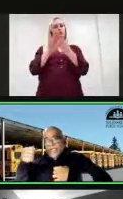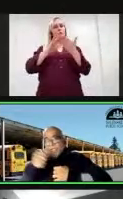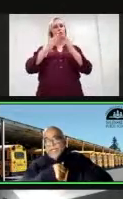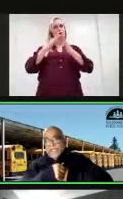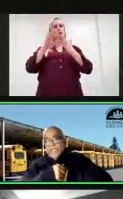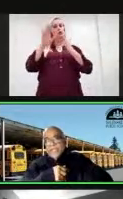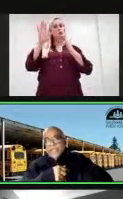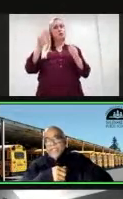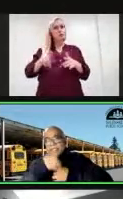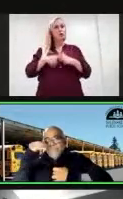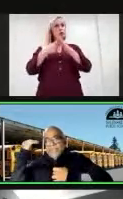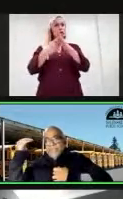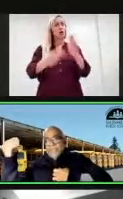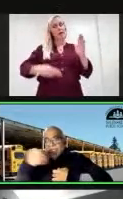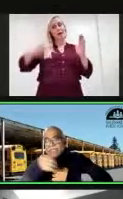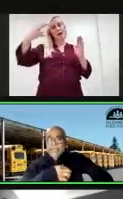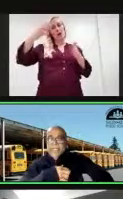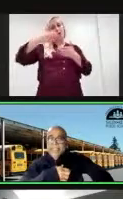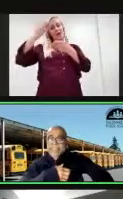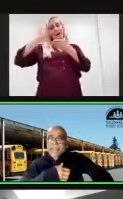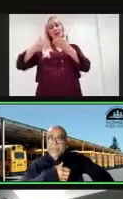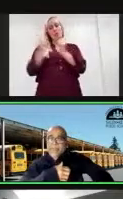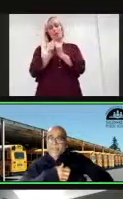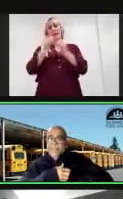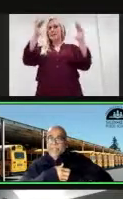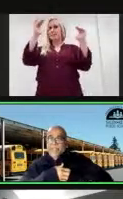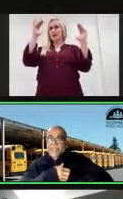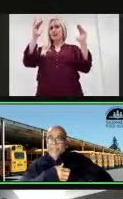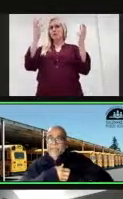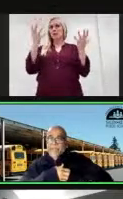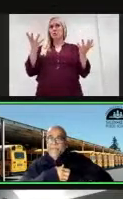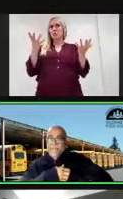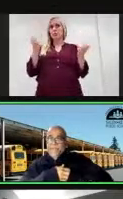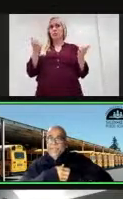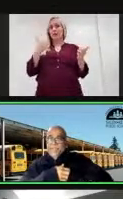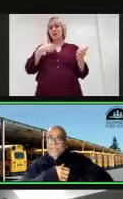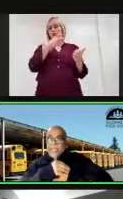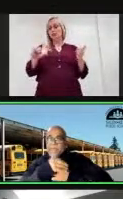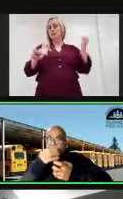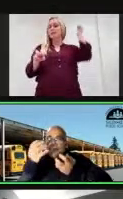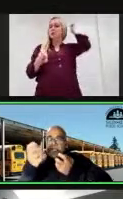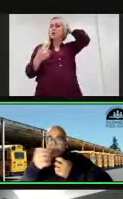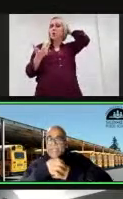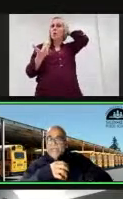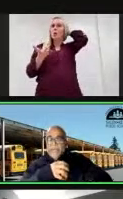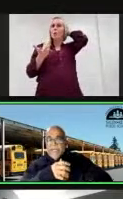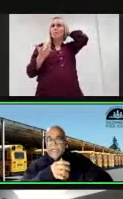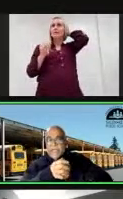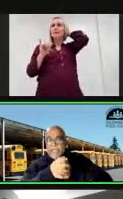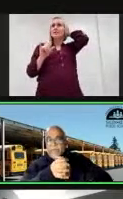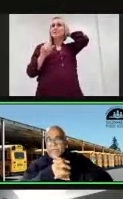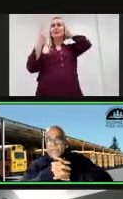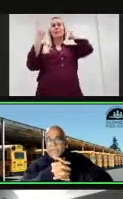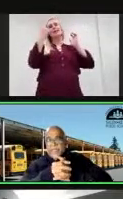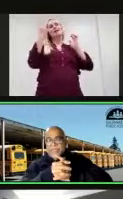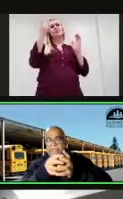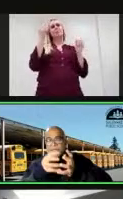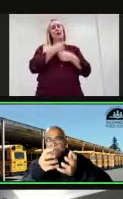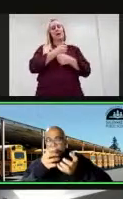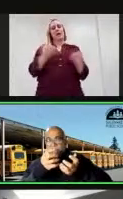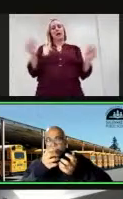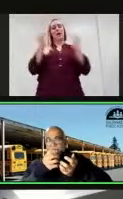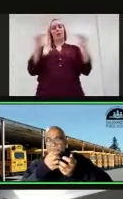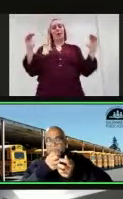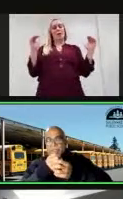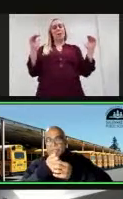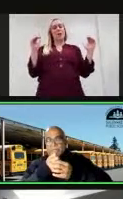start at the highest end with such expectation you want us to shift. So that would be one way to make it equitable, because a lot